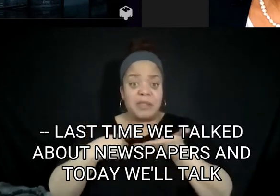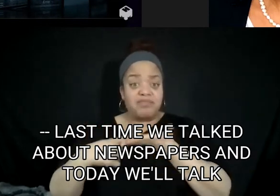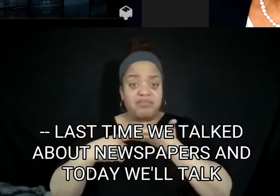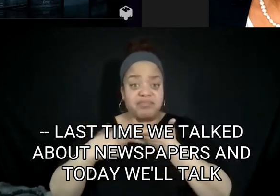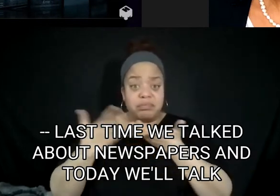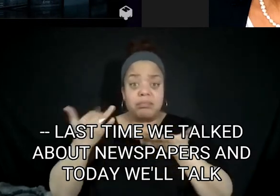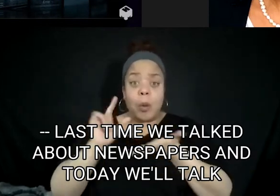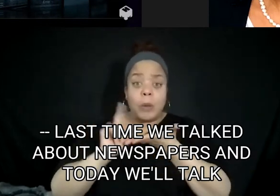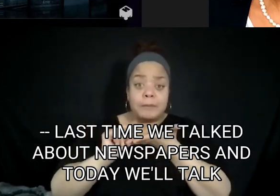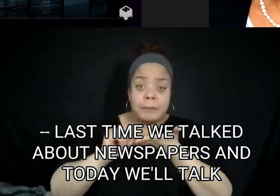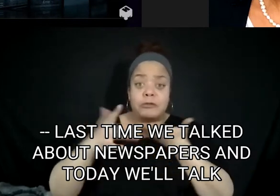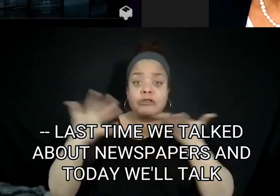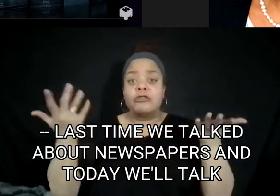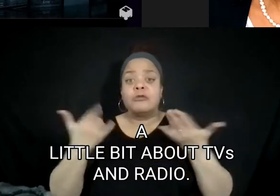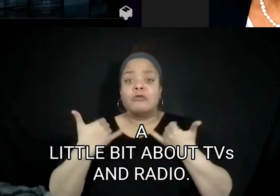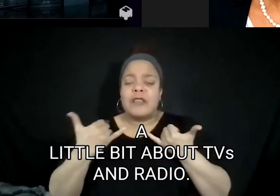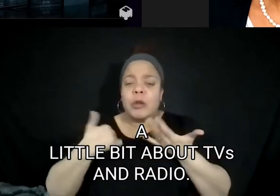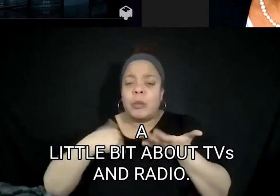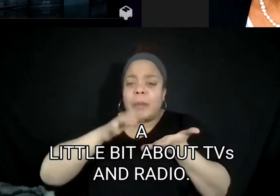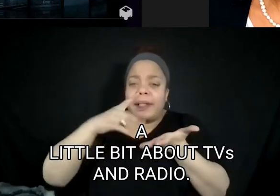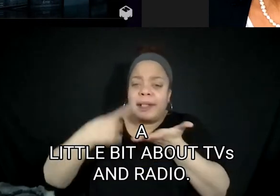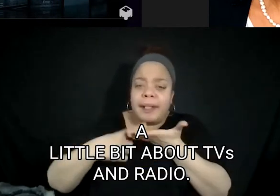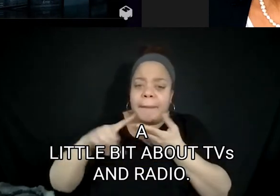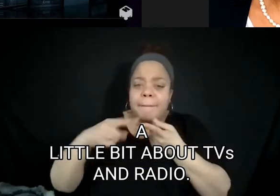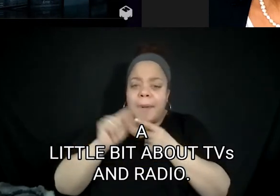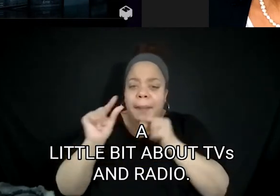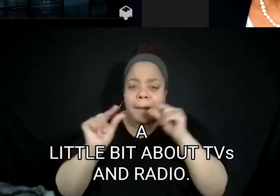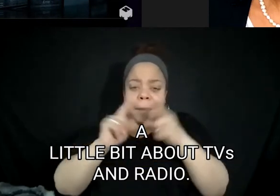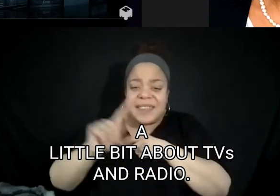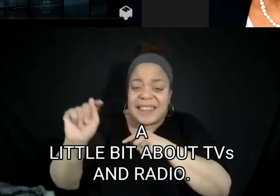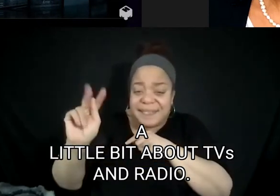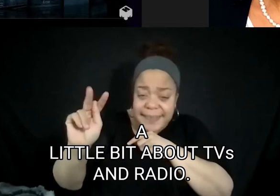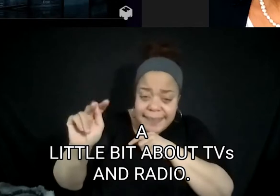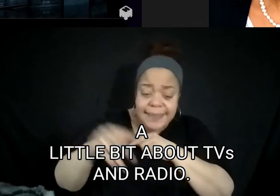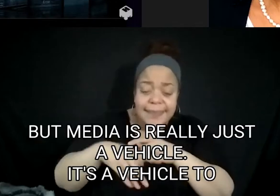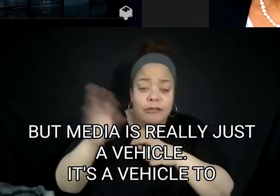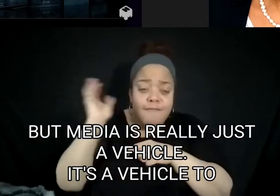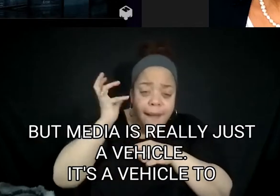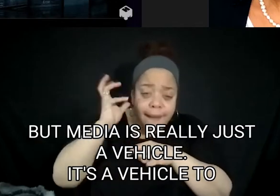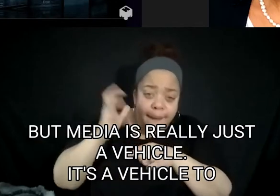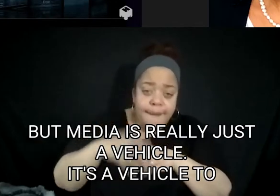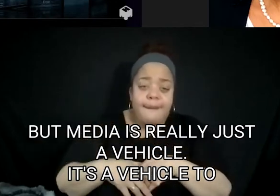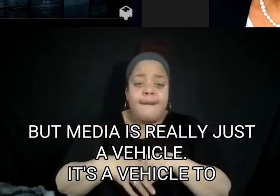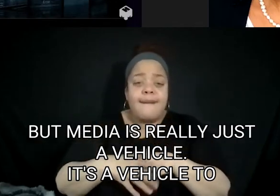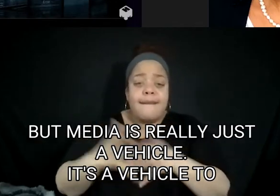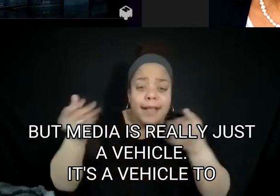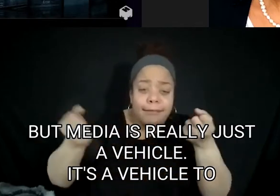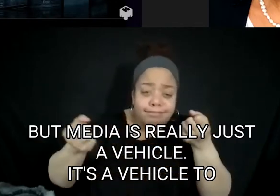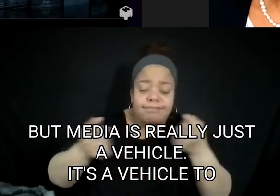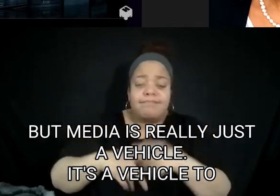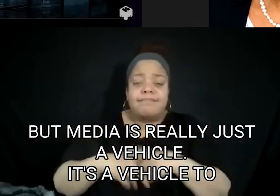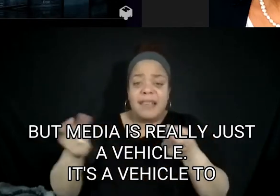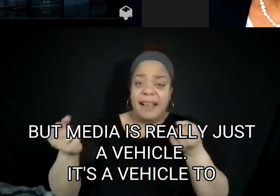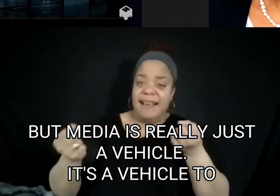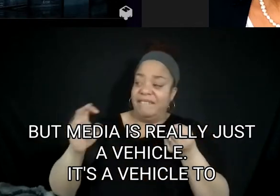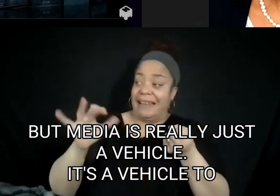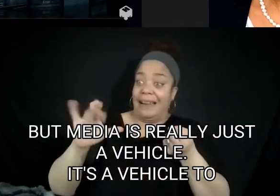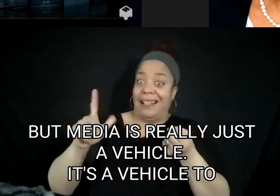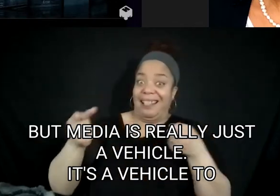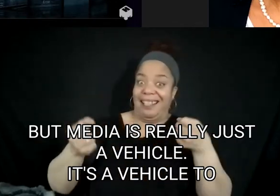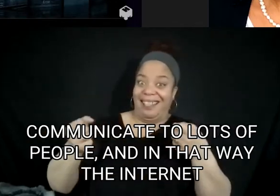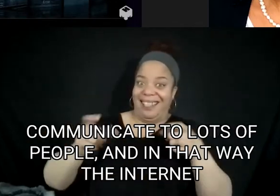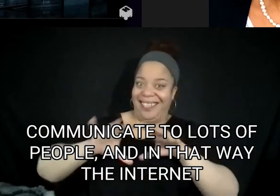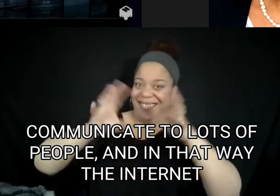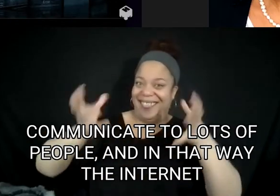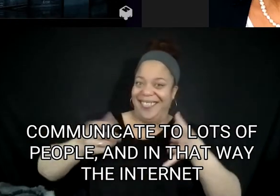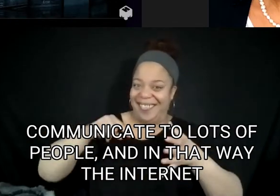But media is really just a vehicle. It's a vehicle to communicate to lots of people. And in that way, the internet is media.